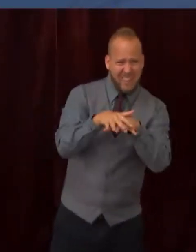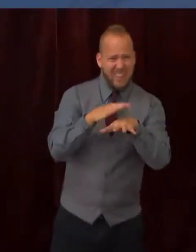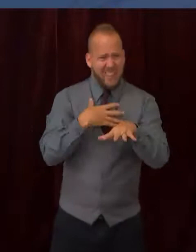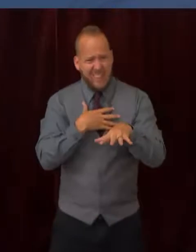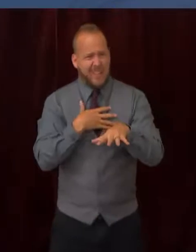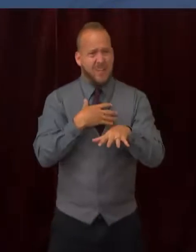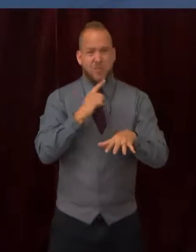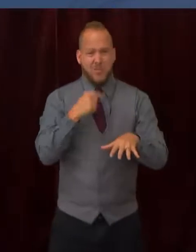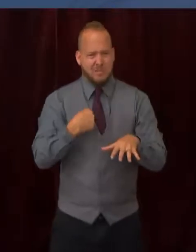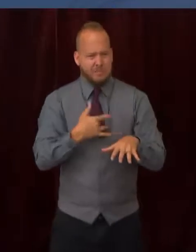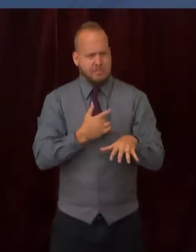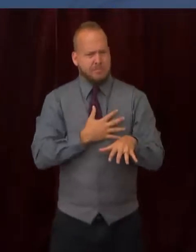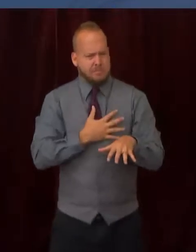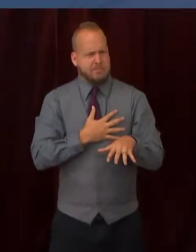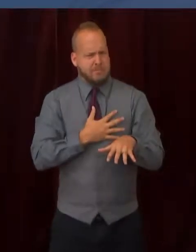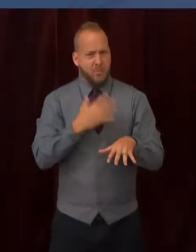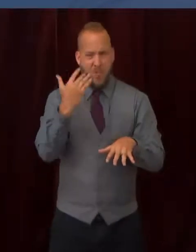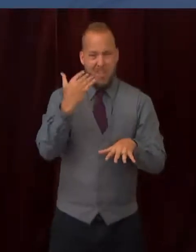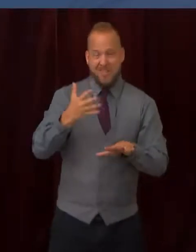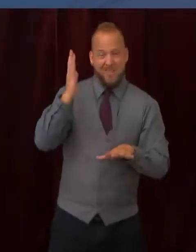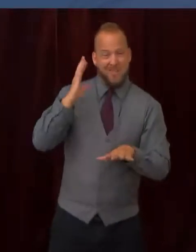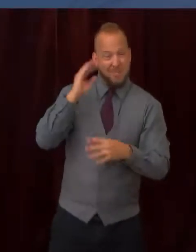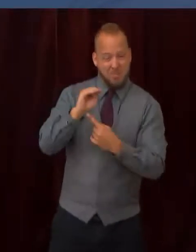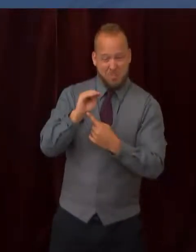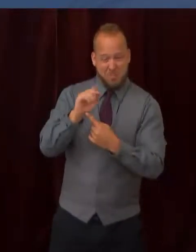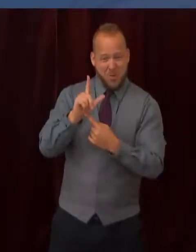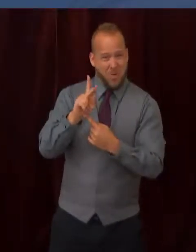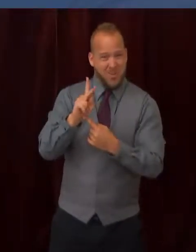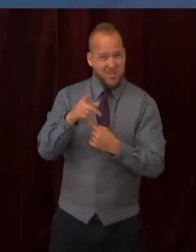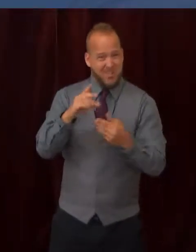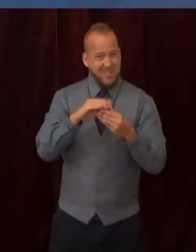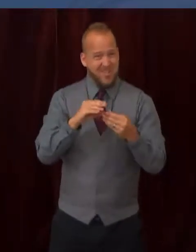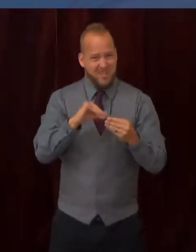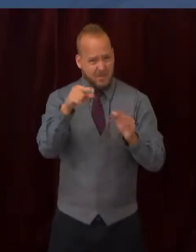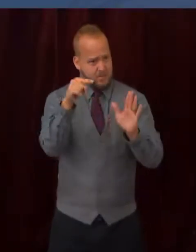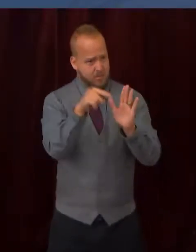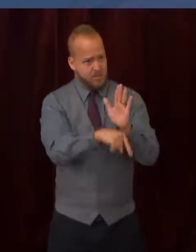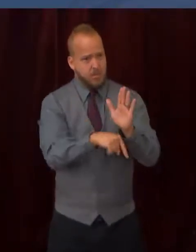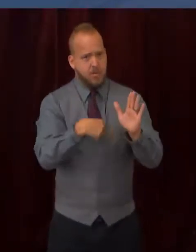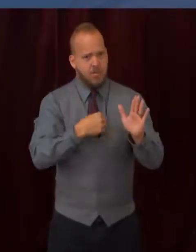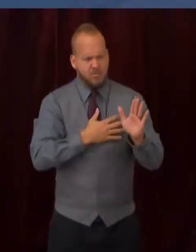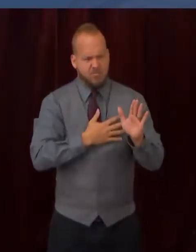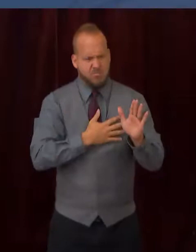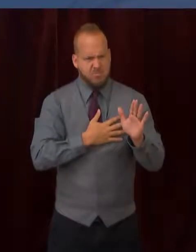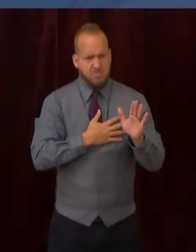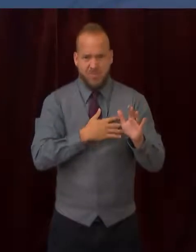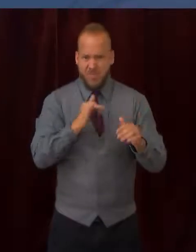think all life ought to be preserved. That's why I'm speaking out.